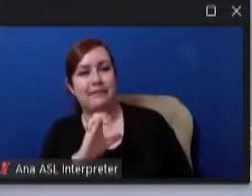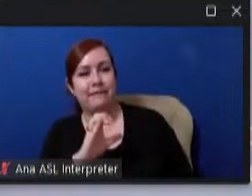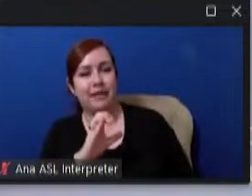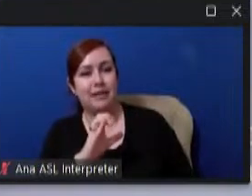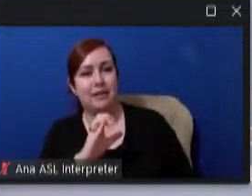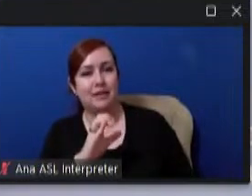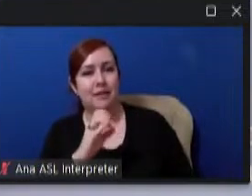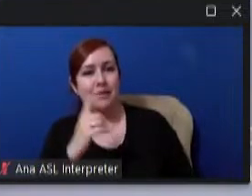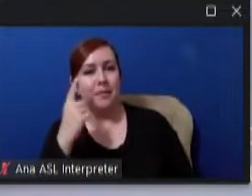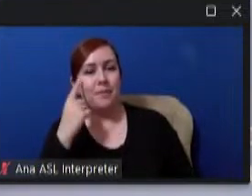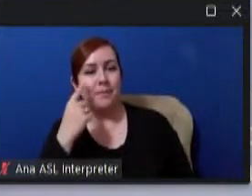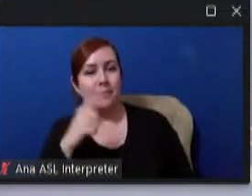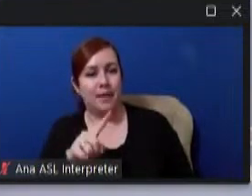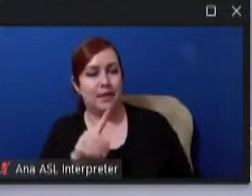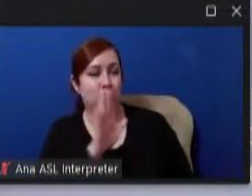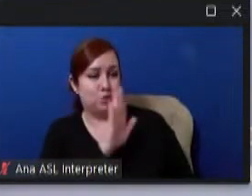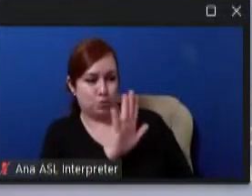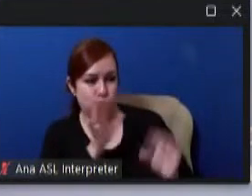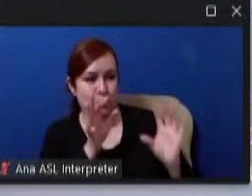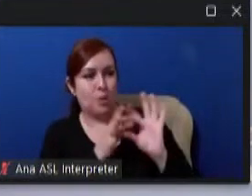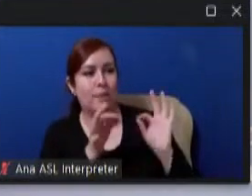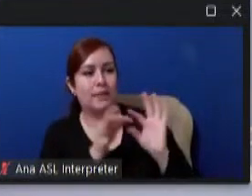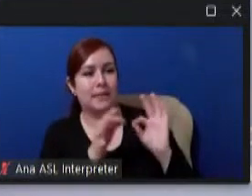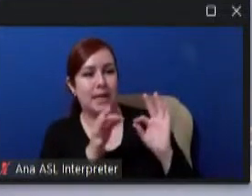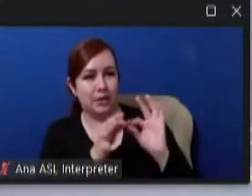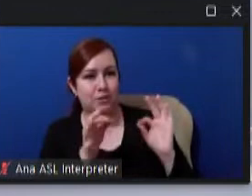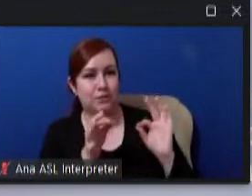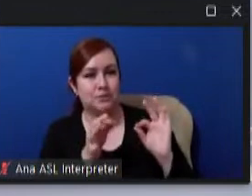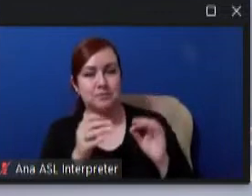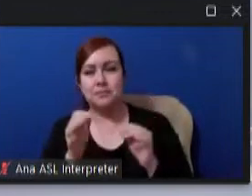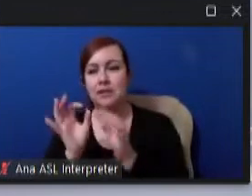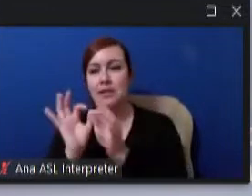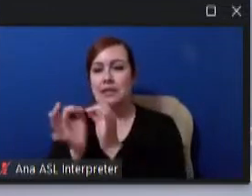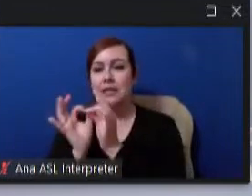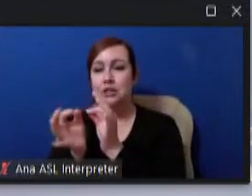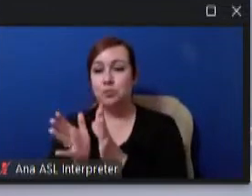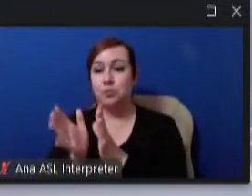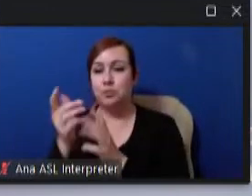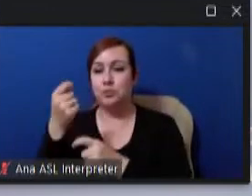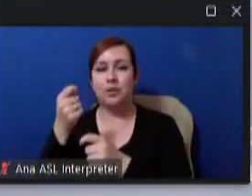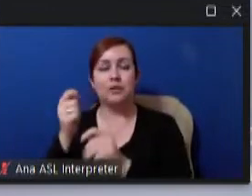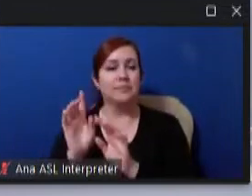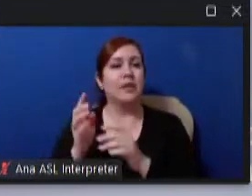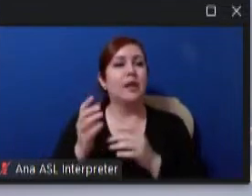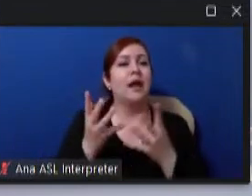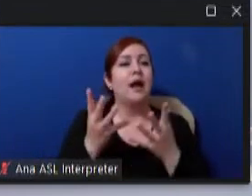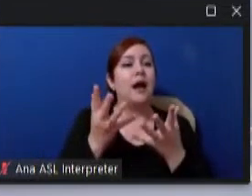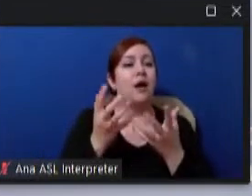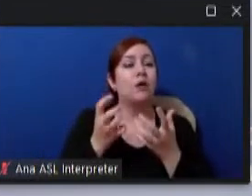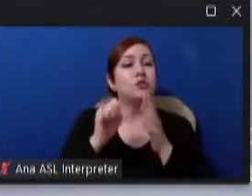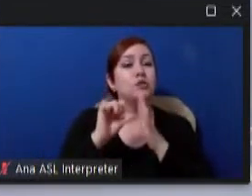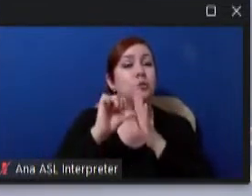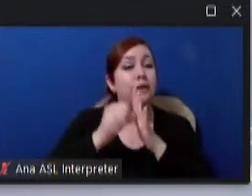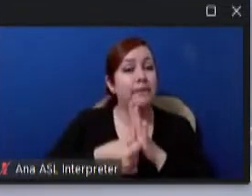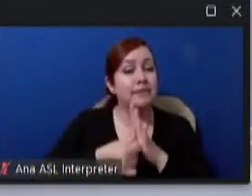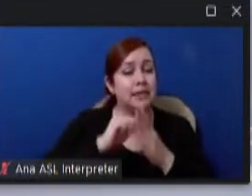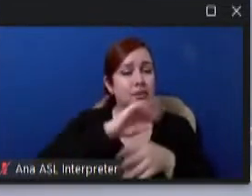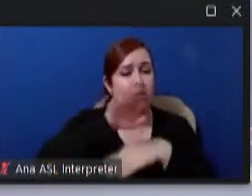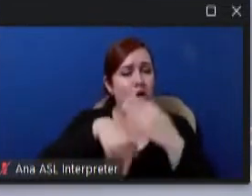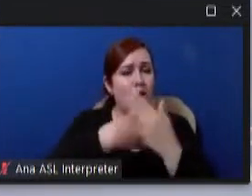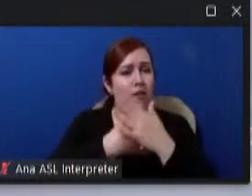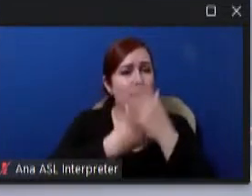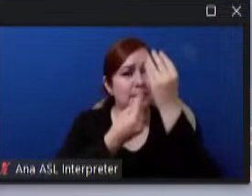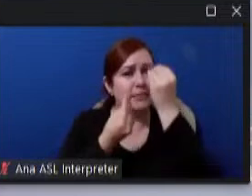civil society for their comments. And I would like